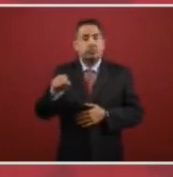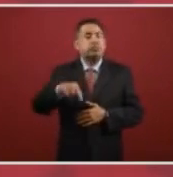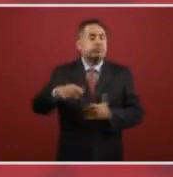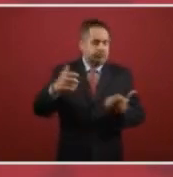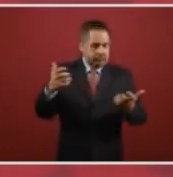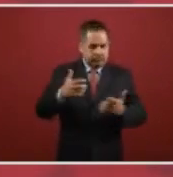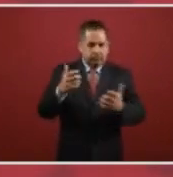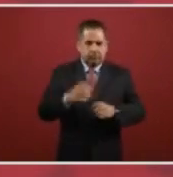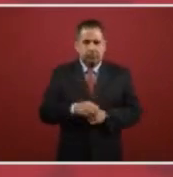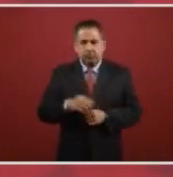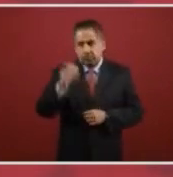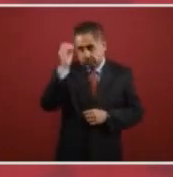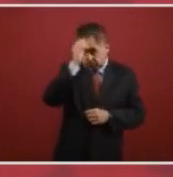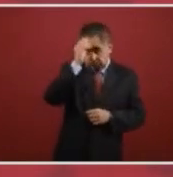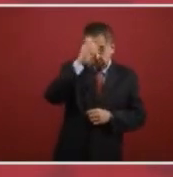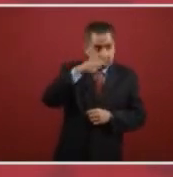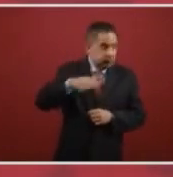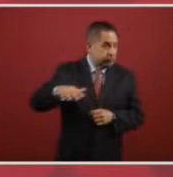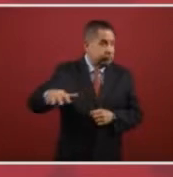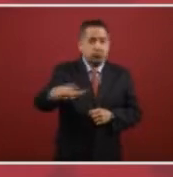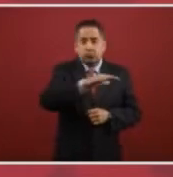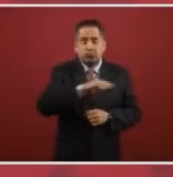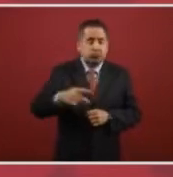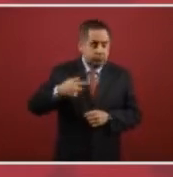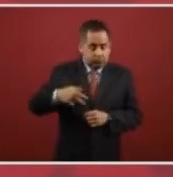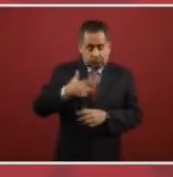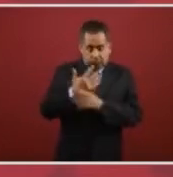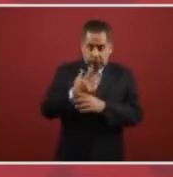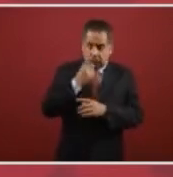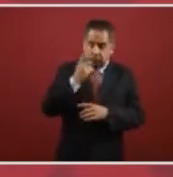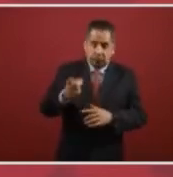and now they're the force of public opinion.